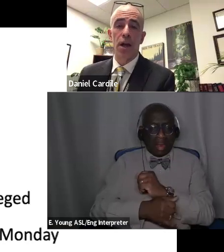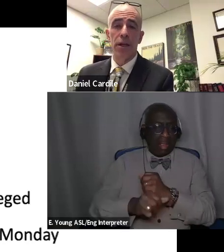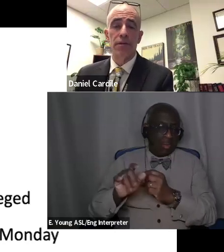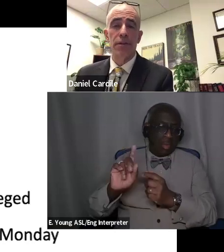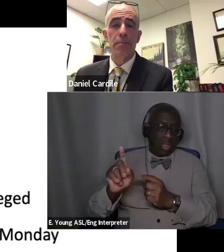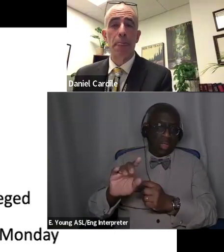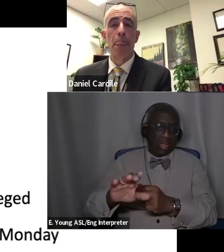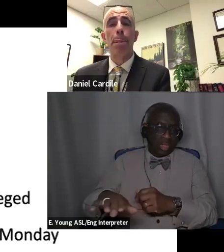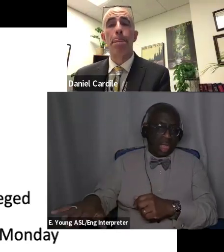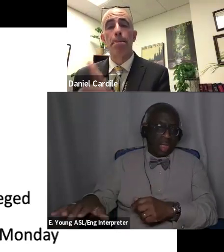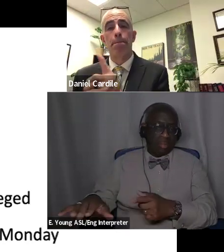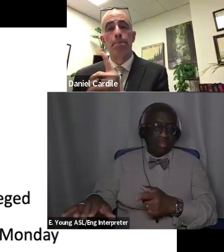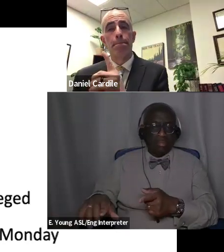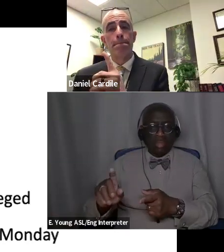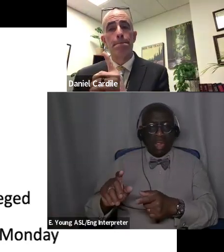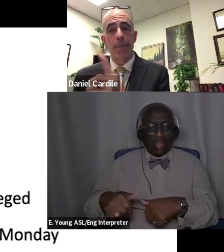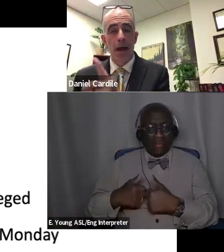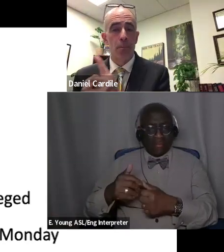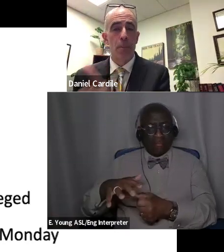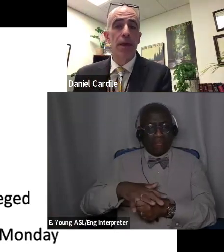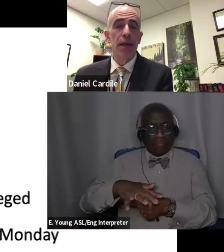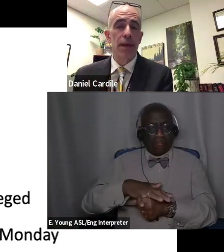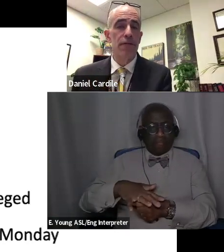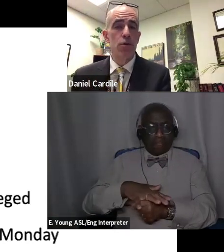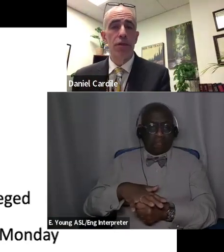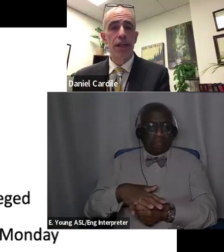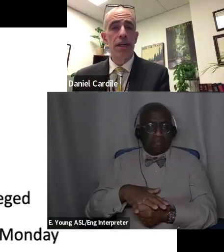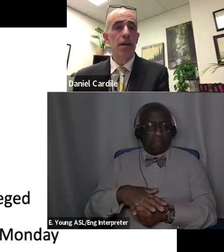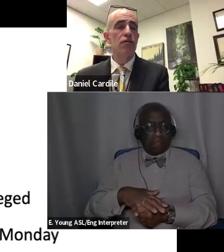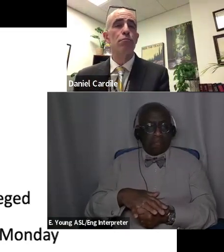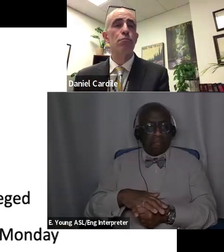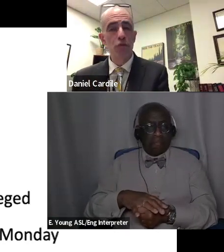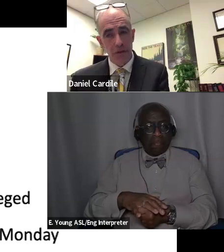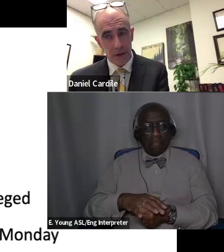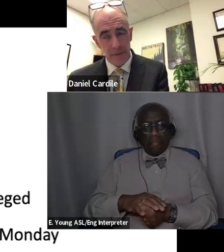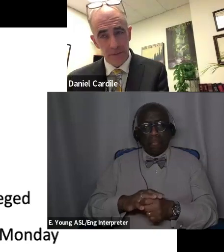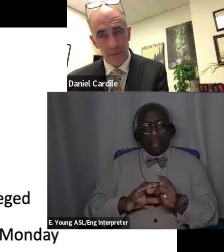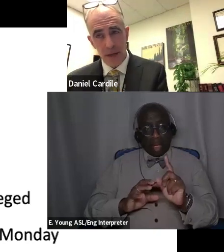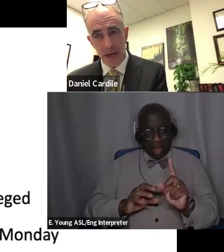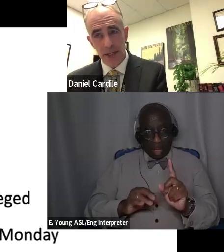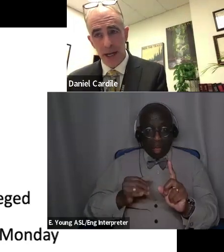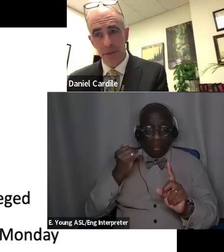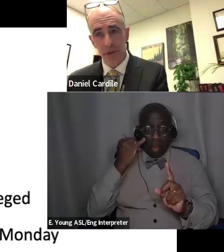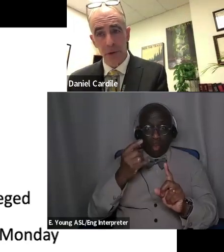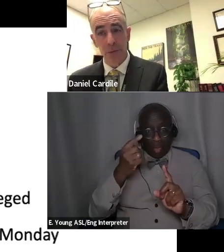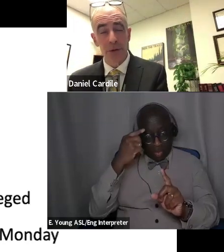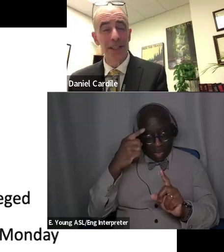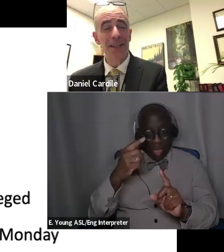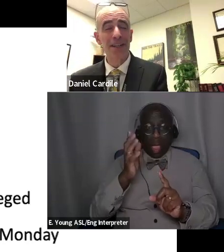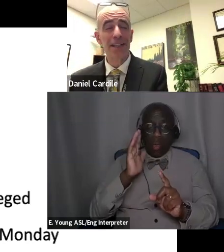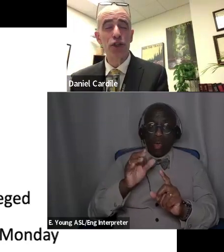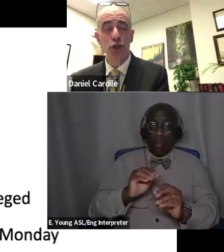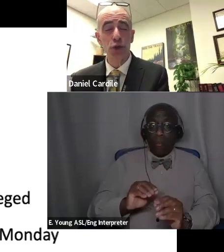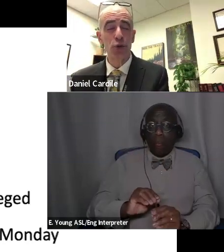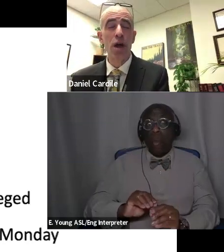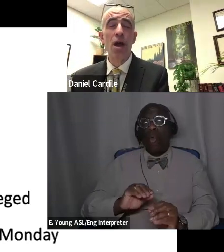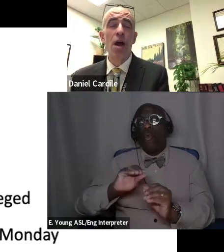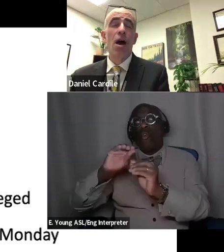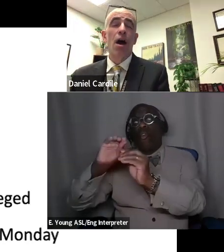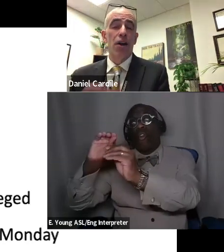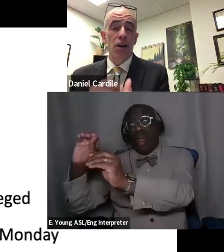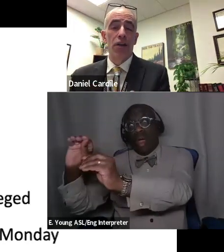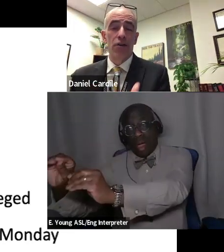your child lives. Now, if you're thinking of moving anytime soon, particularly